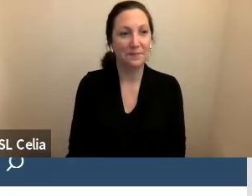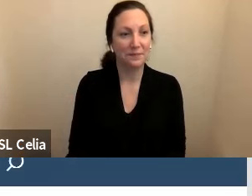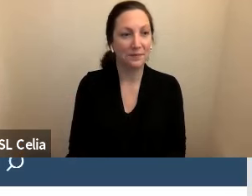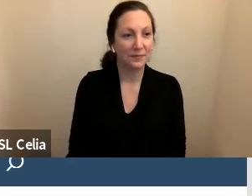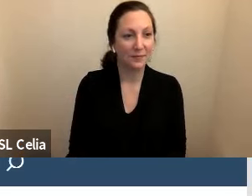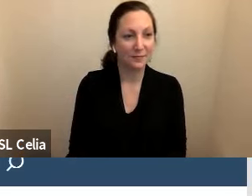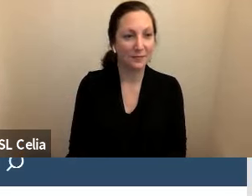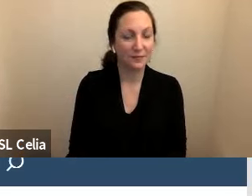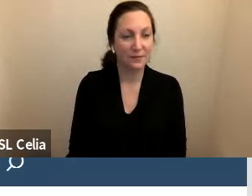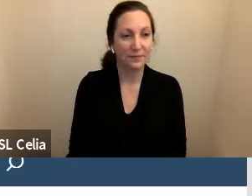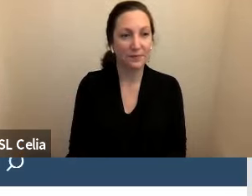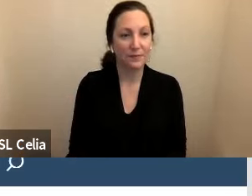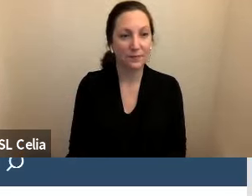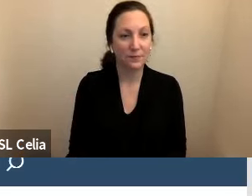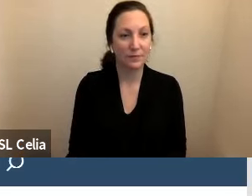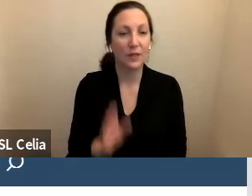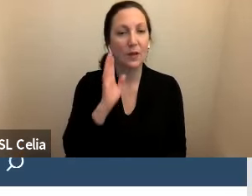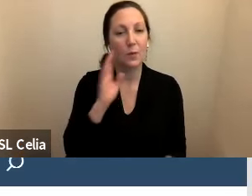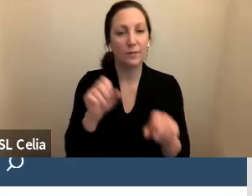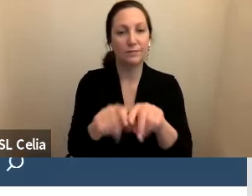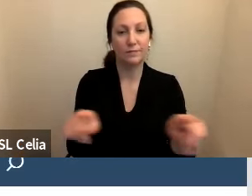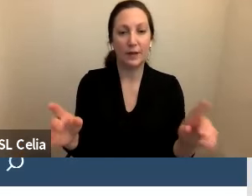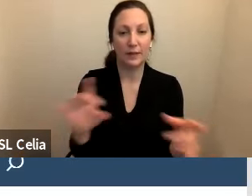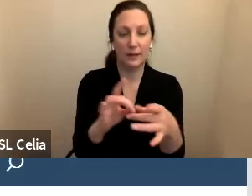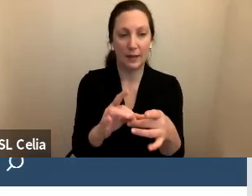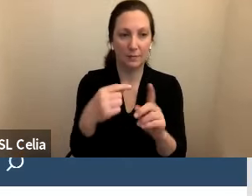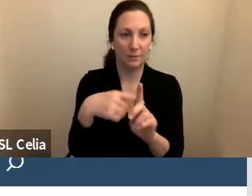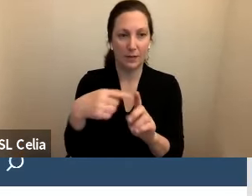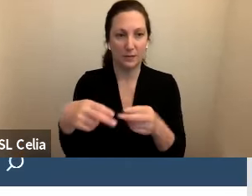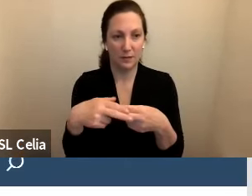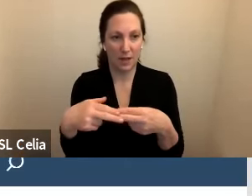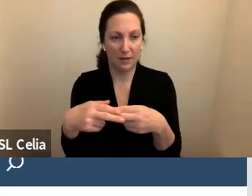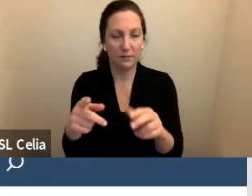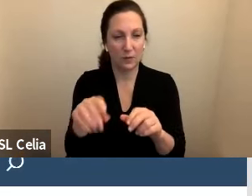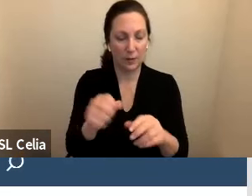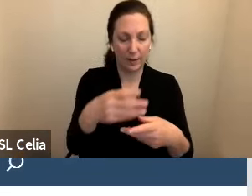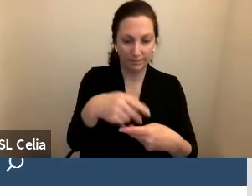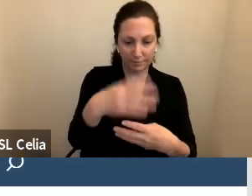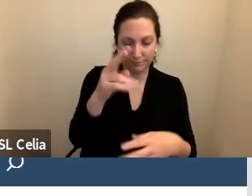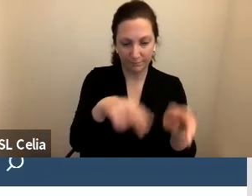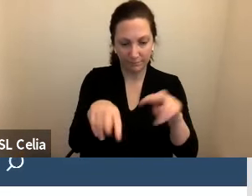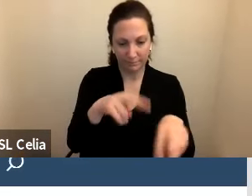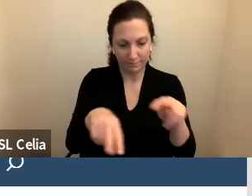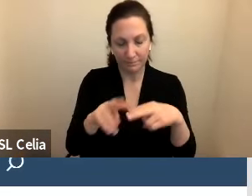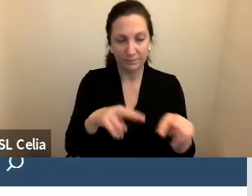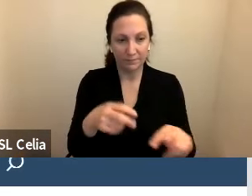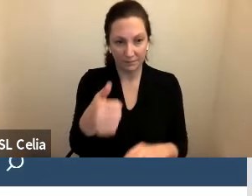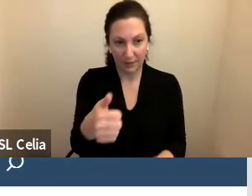But we will share this link along with the slides so you can take a look and sort of poke around at